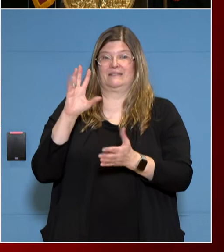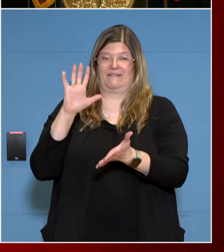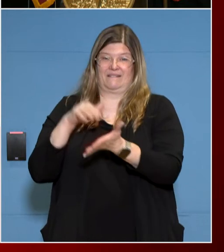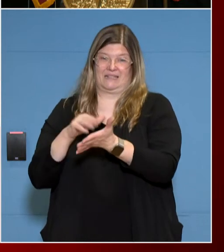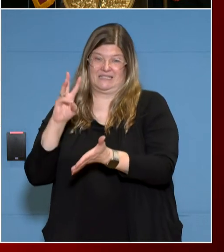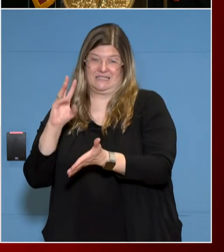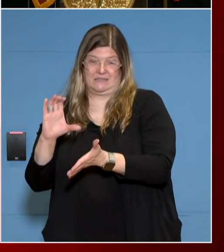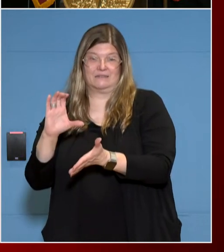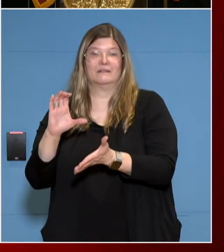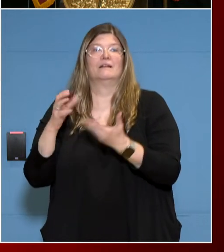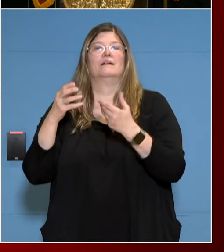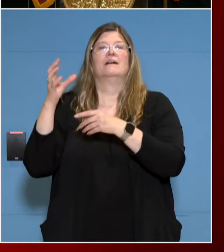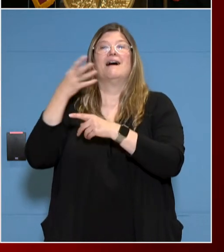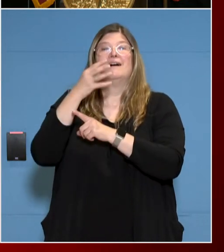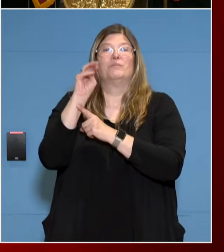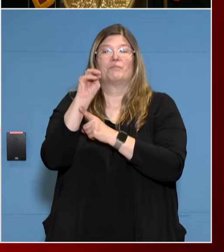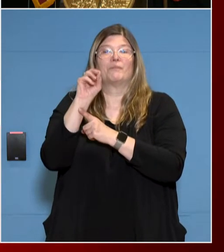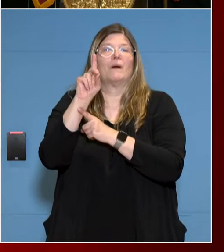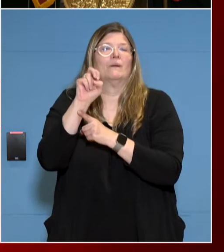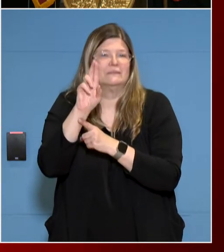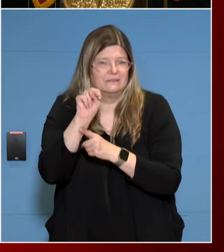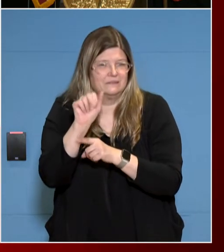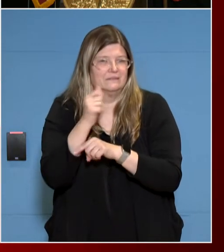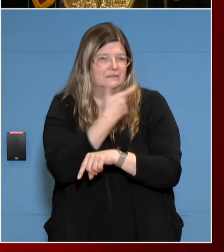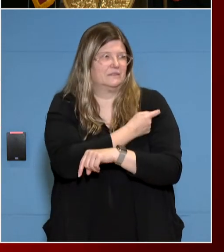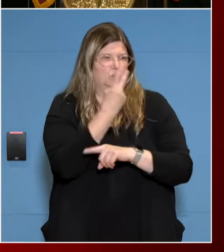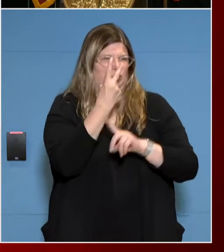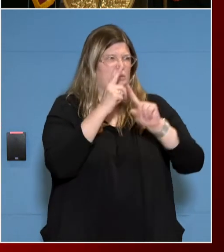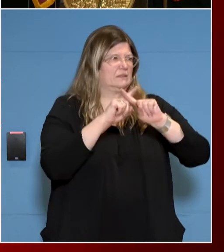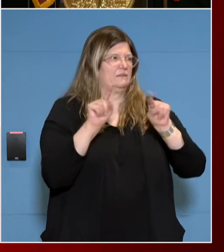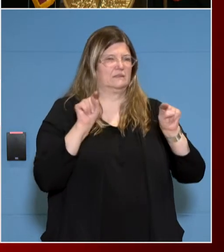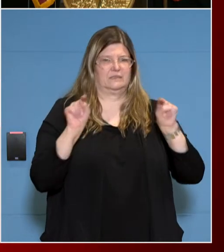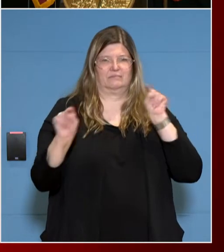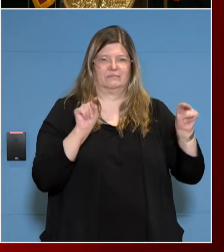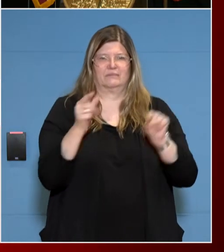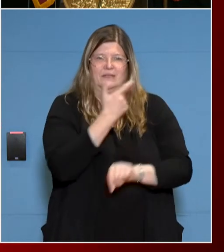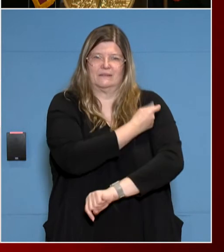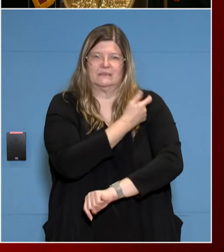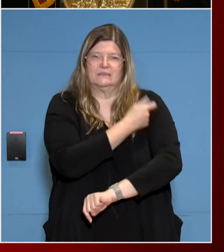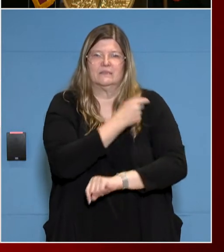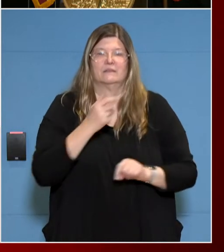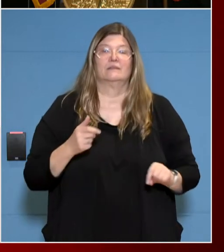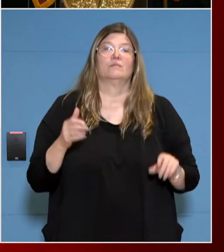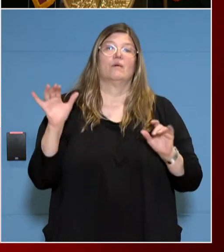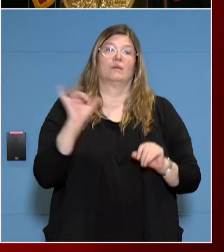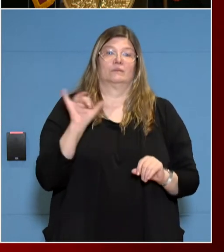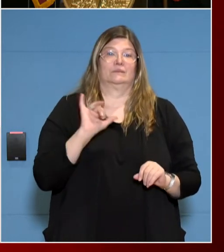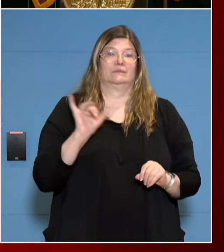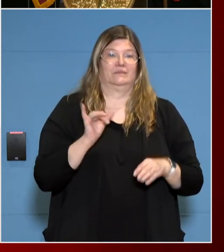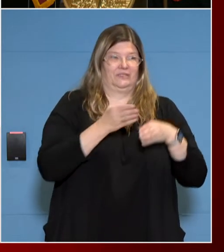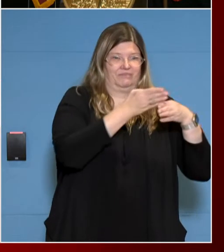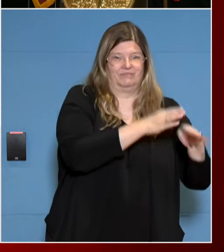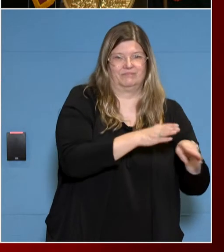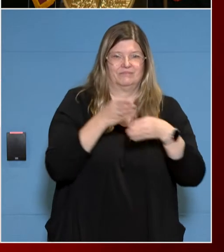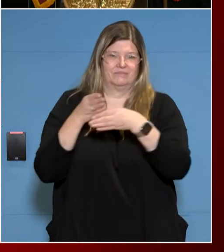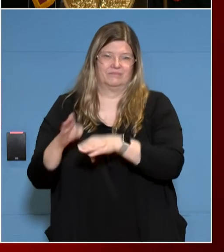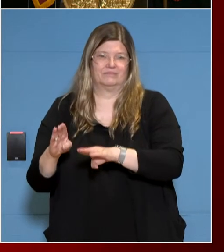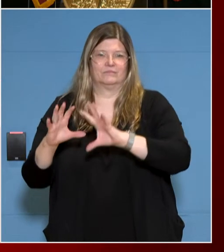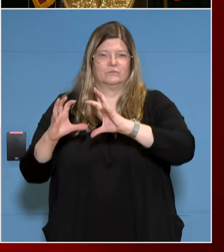vaccine. Get this so I can actually see it. And we also break down how all of